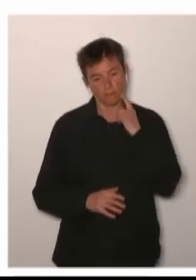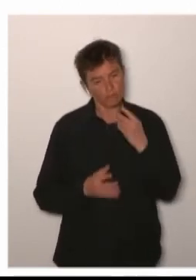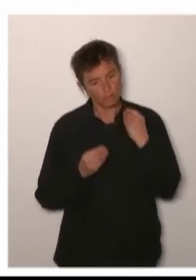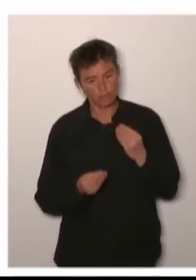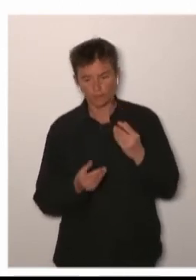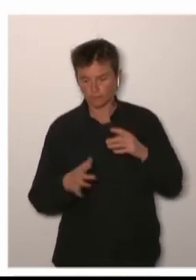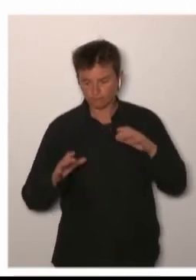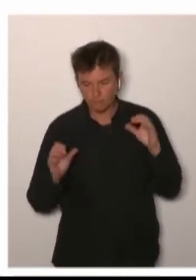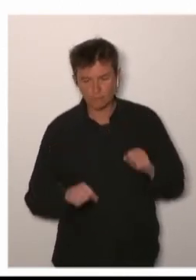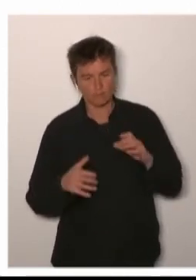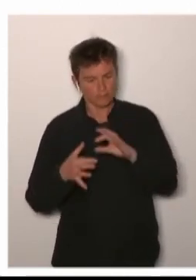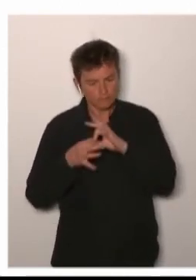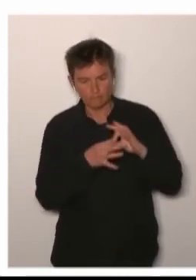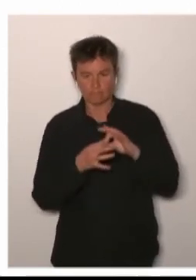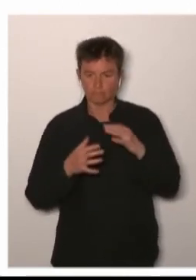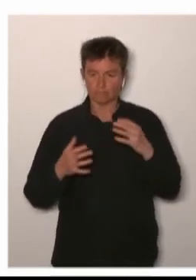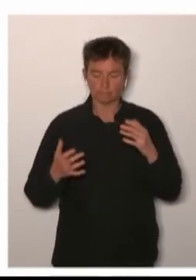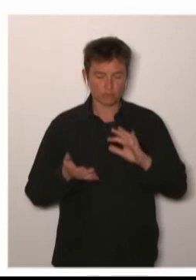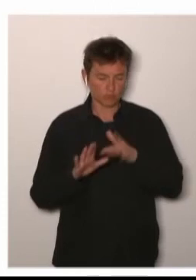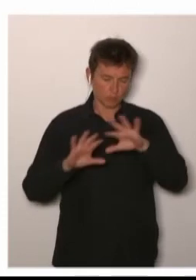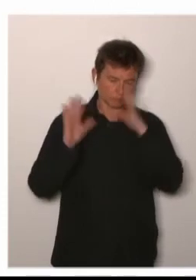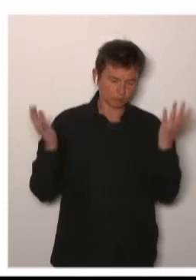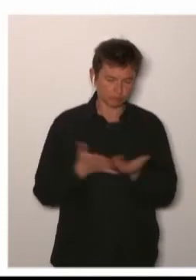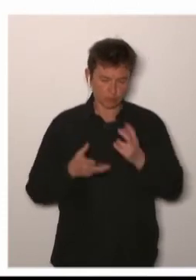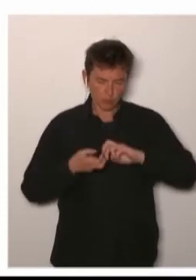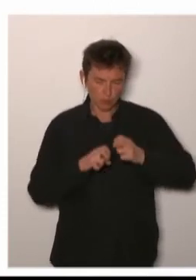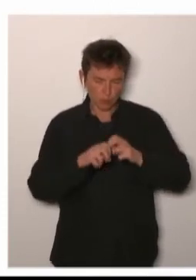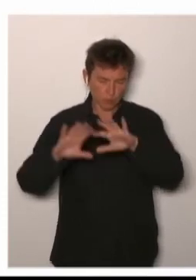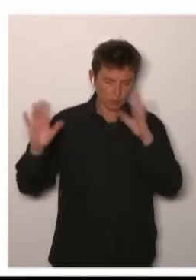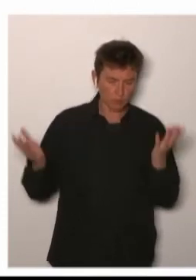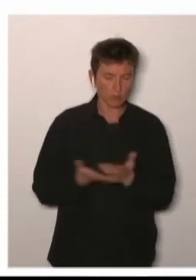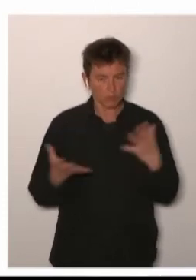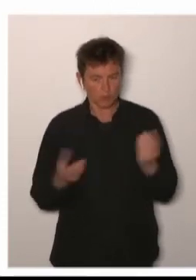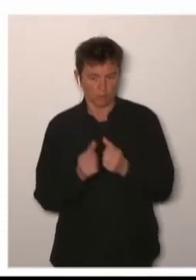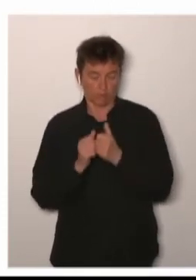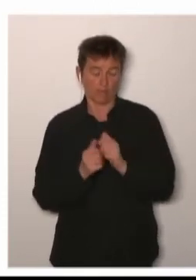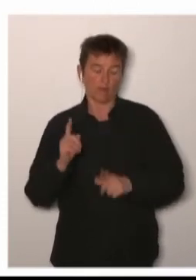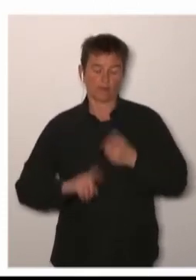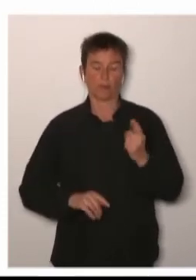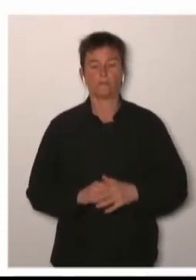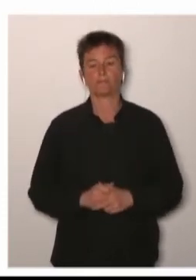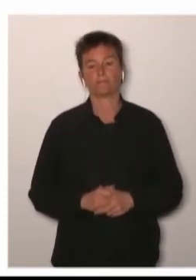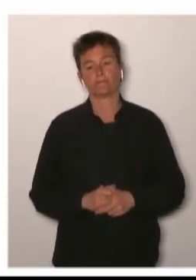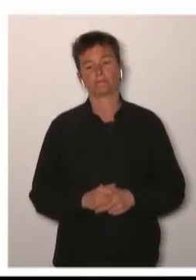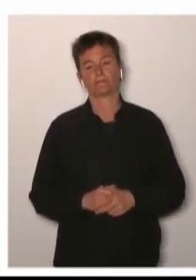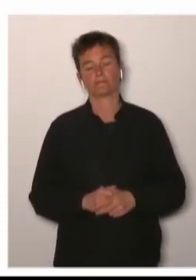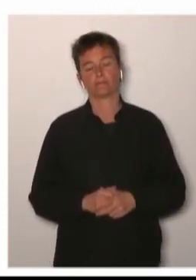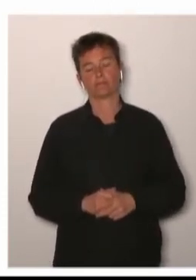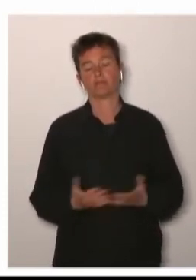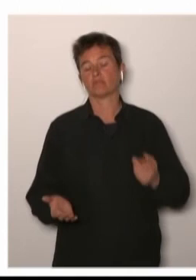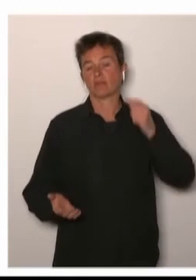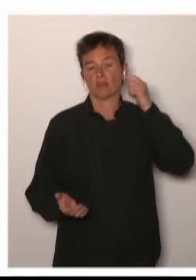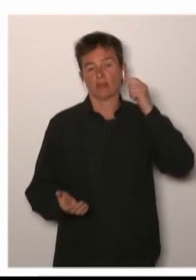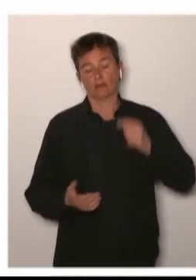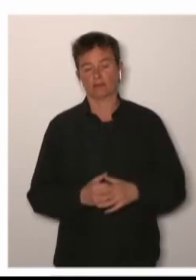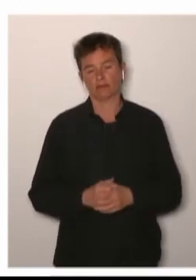all these collaborative dynamics, actually. What's your point of view? What's